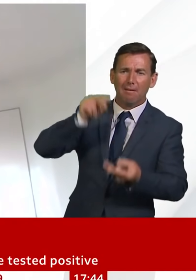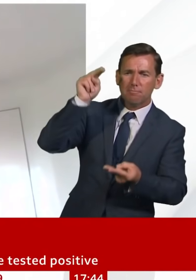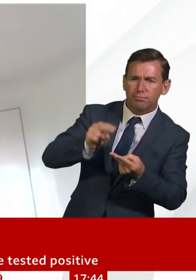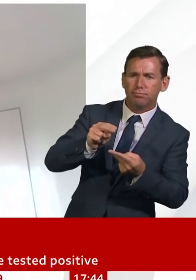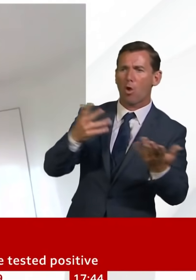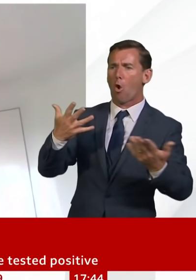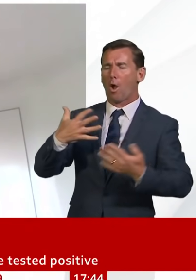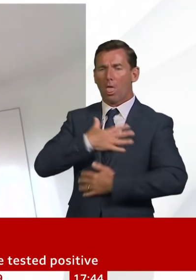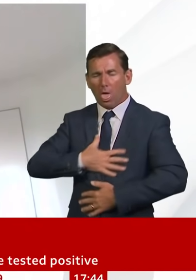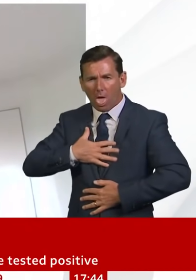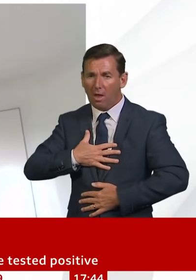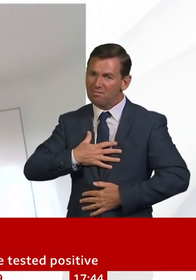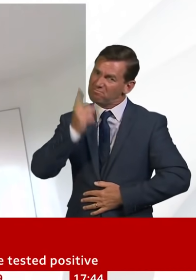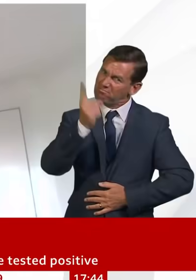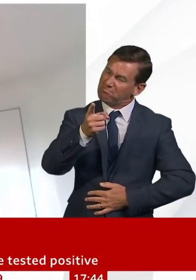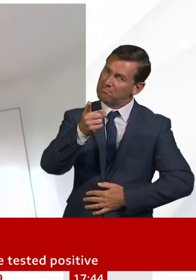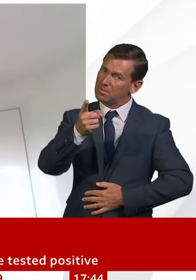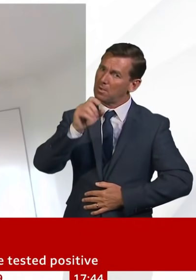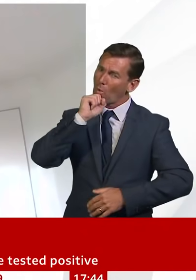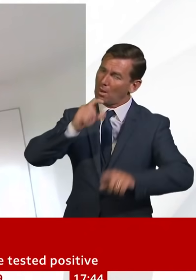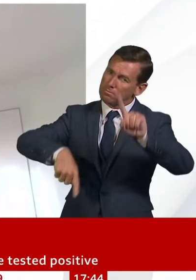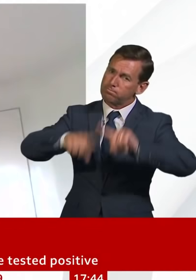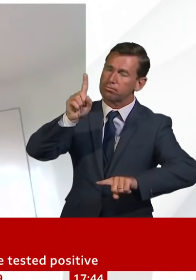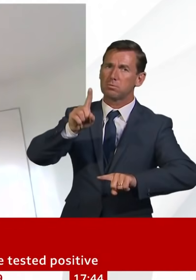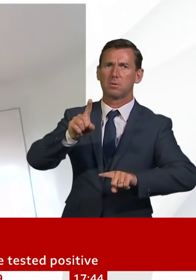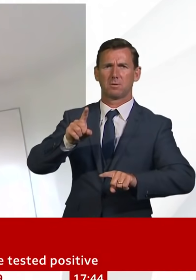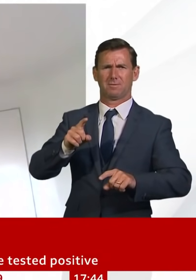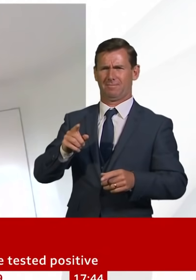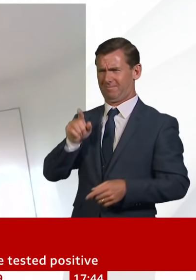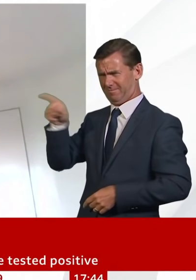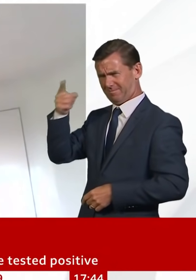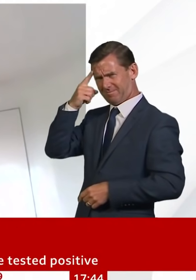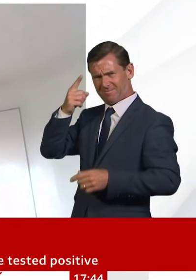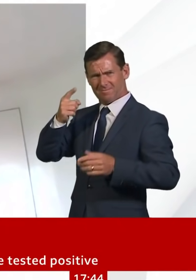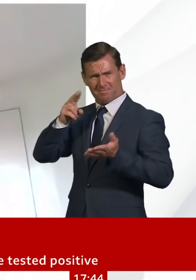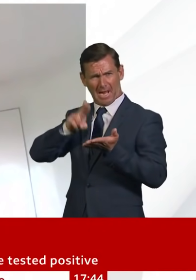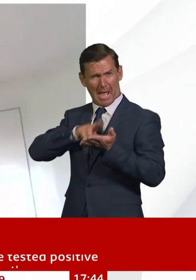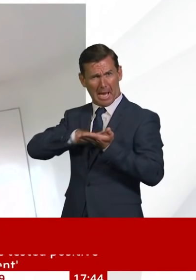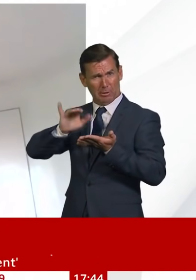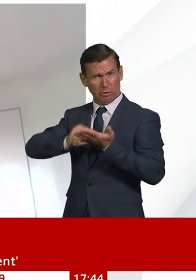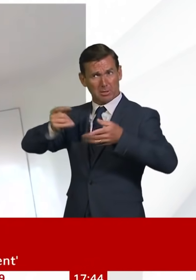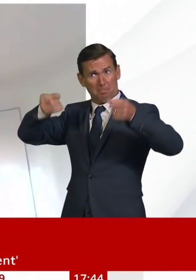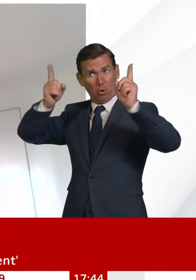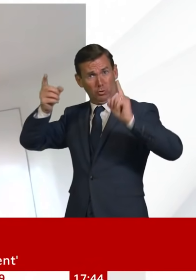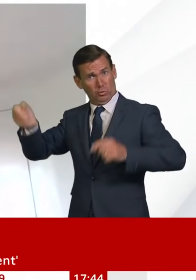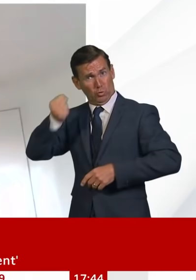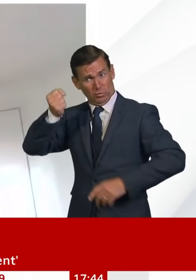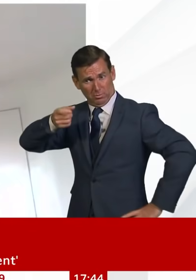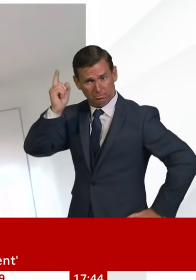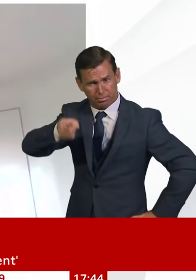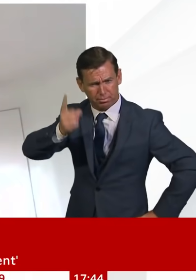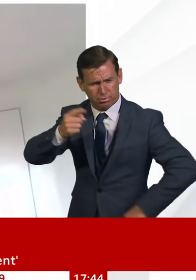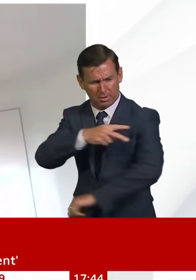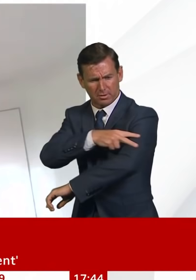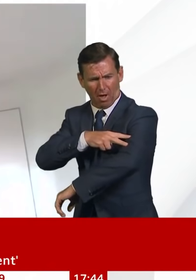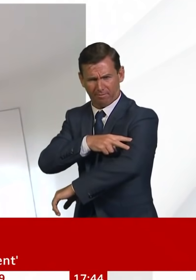them personally. Secretary of State, is it right for NHS trusts to be doing this? And can you guarantee that no